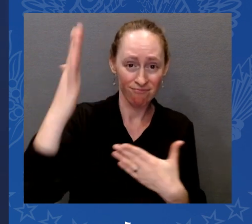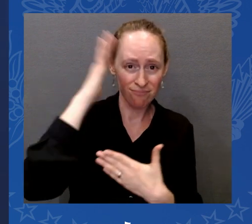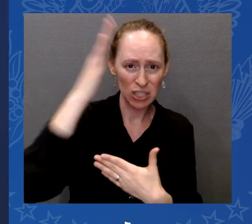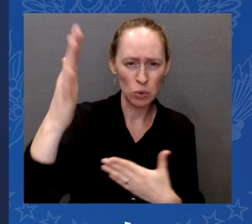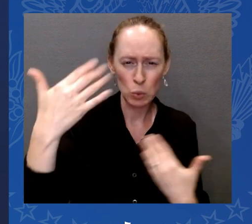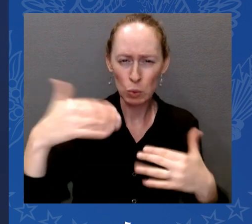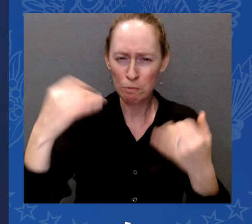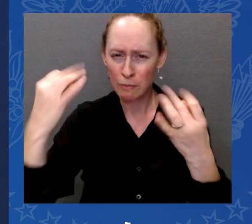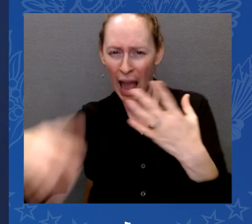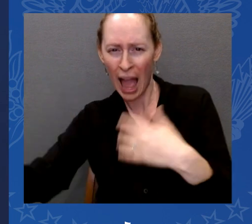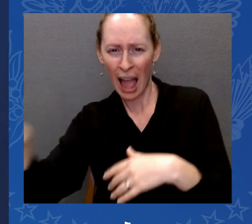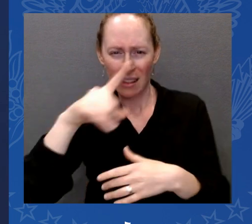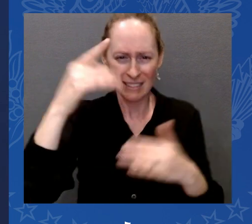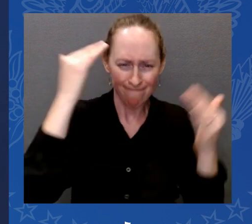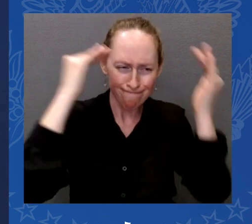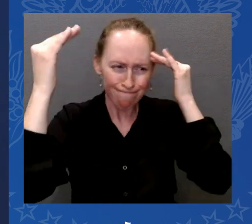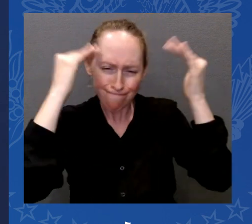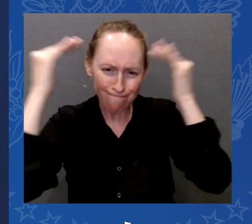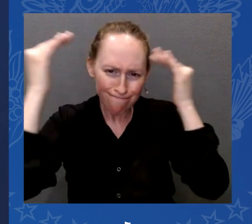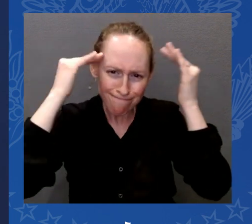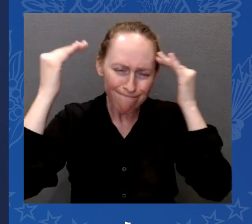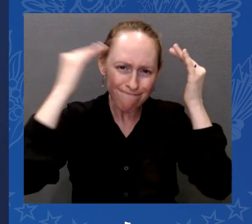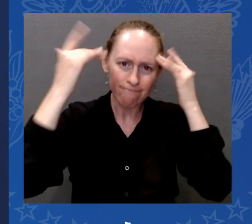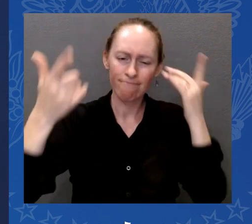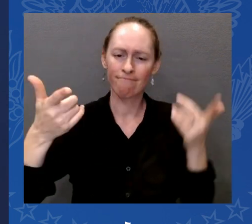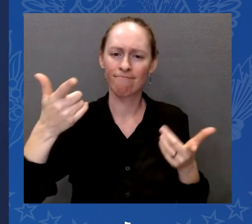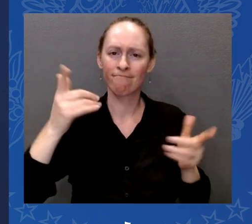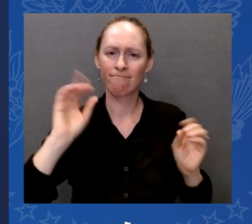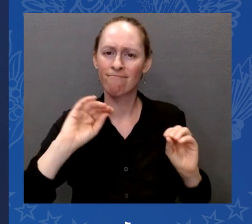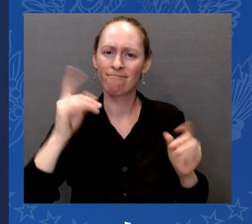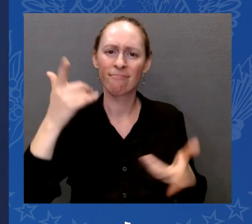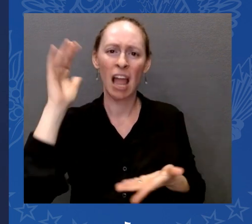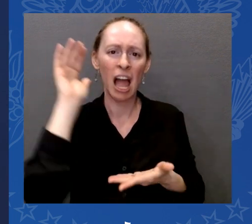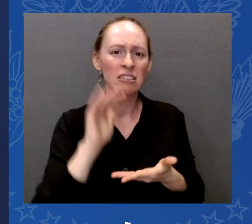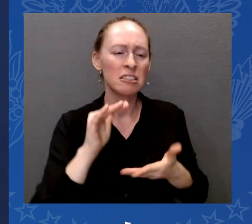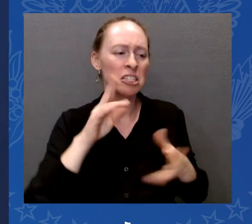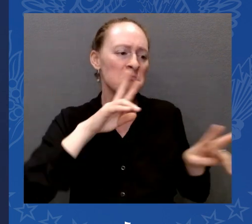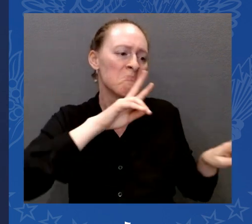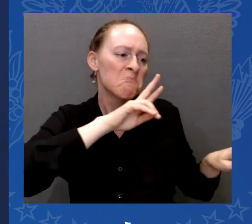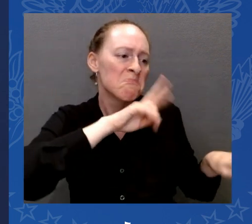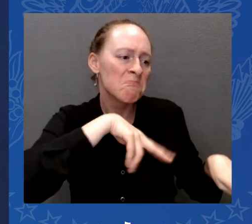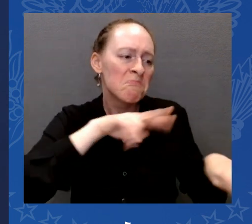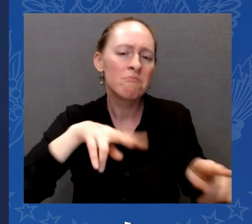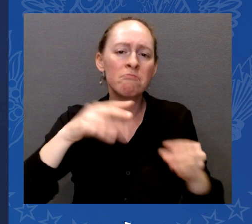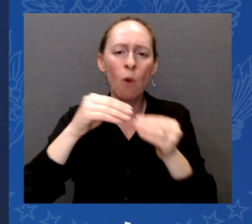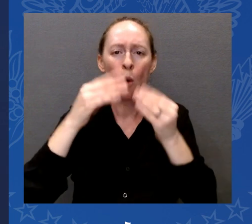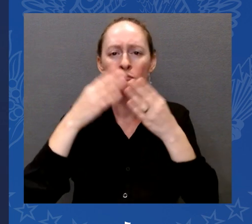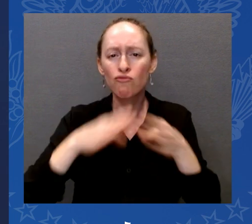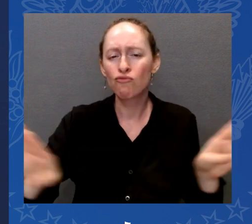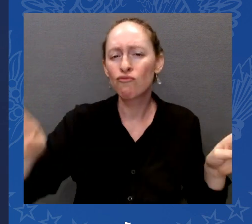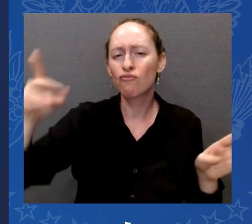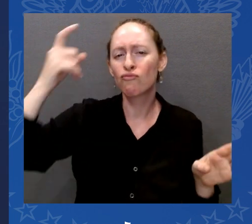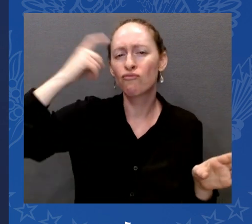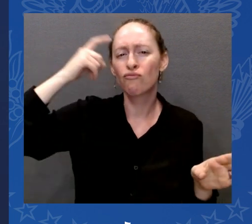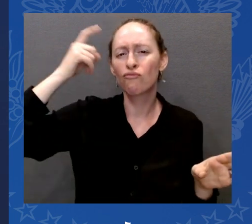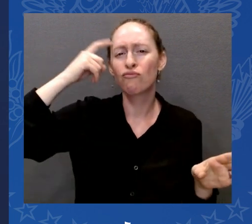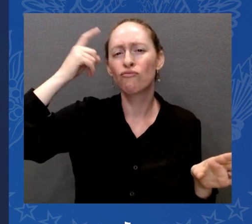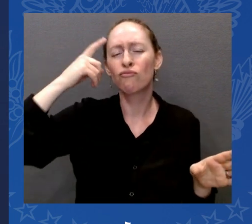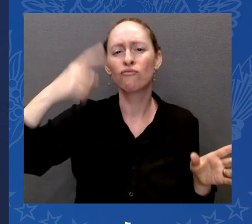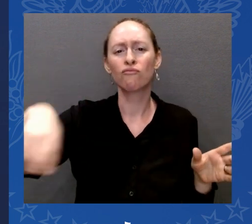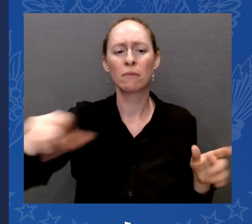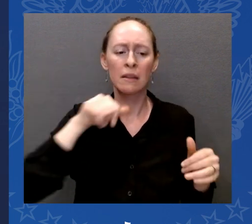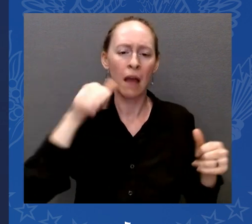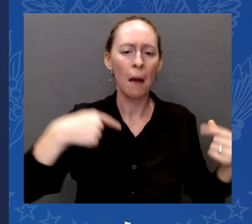prejudiced, the most engaged, and the most least self-serving generation in American history.